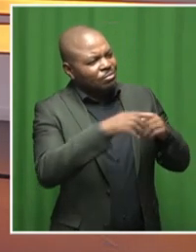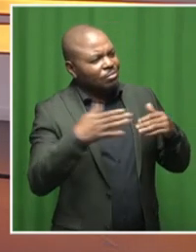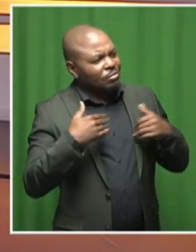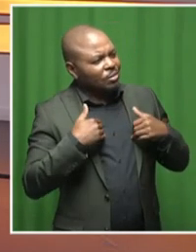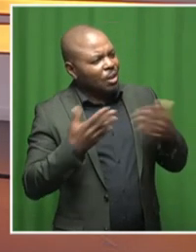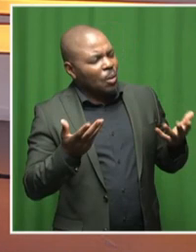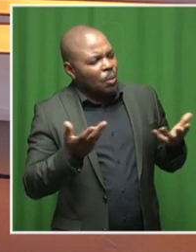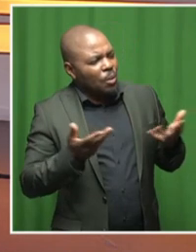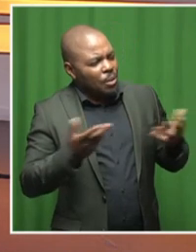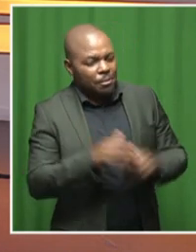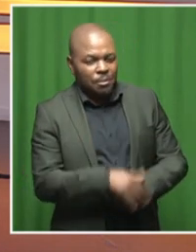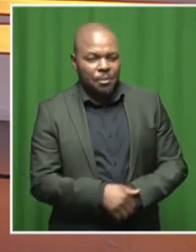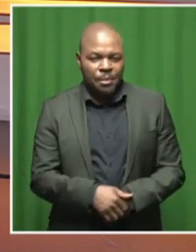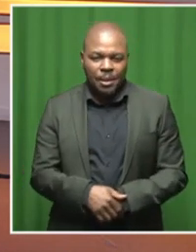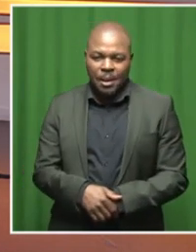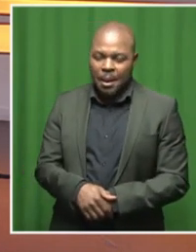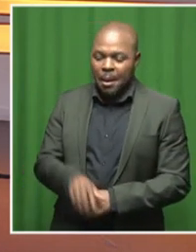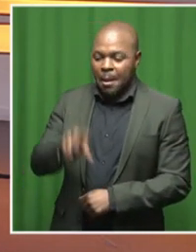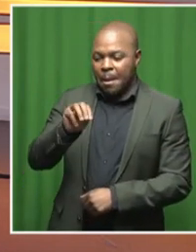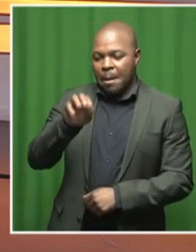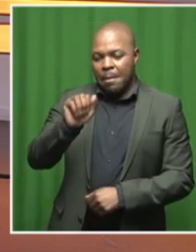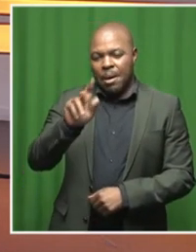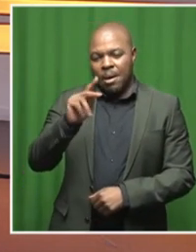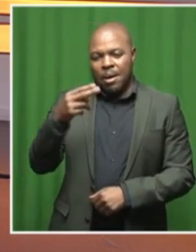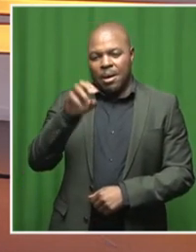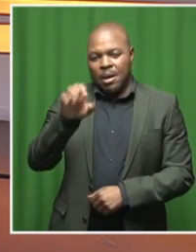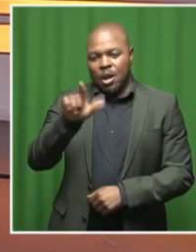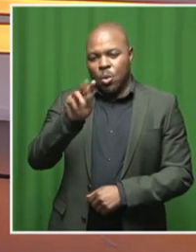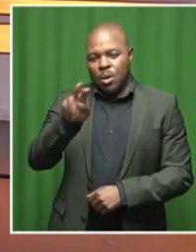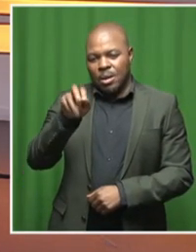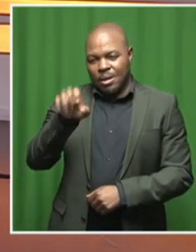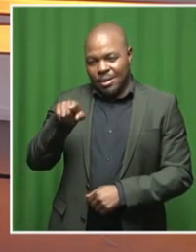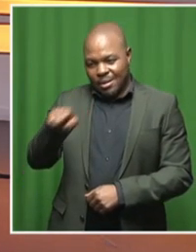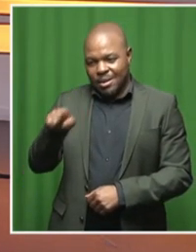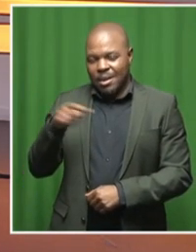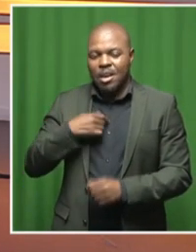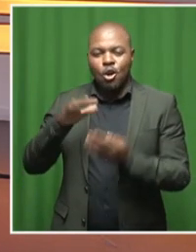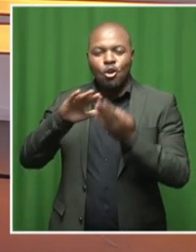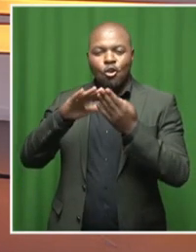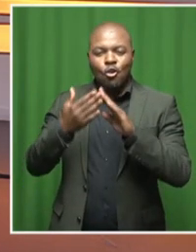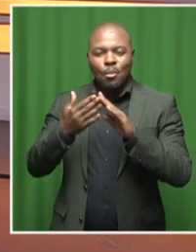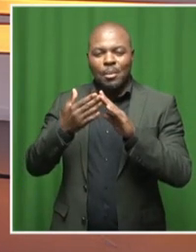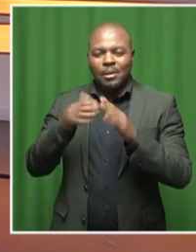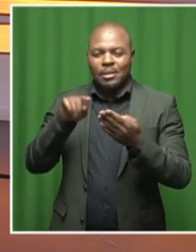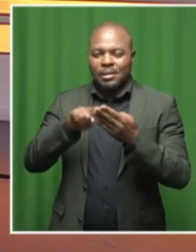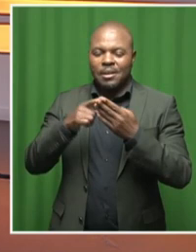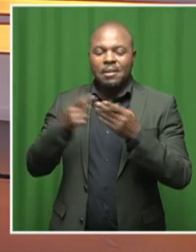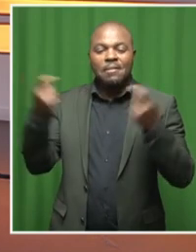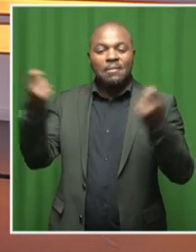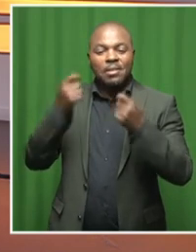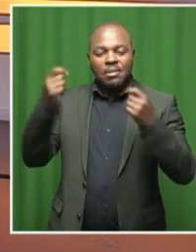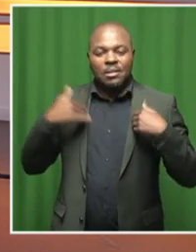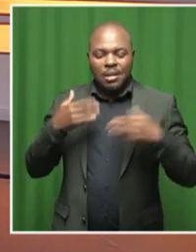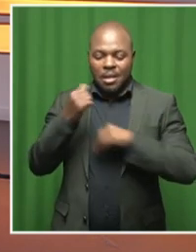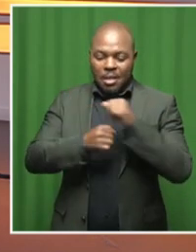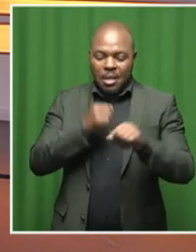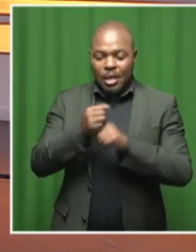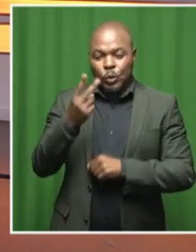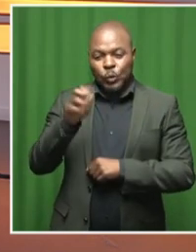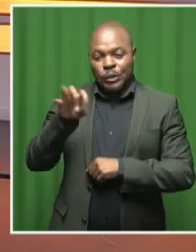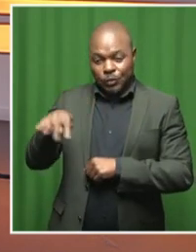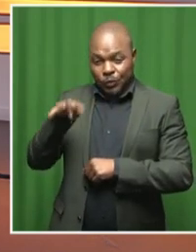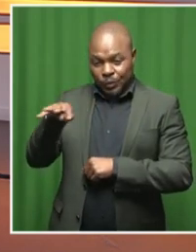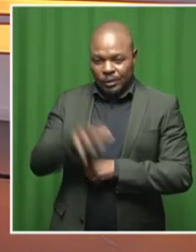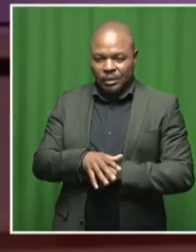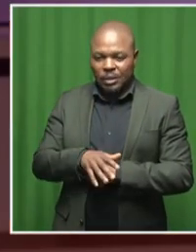start? Okay. So Makhelwane Festival is a community festival that we started in 2014. Mm-hmm. And we